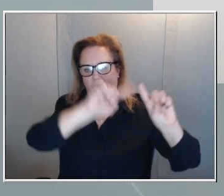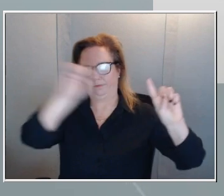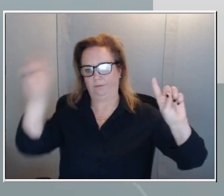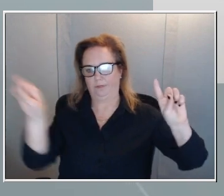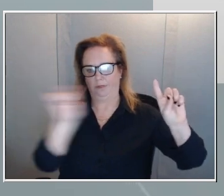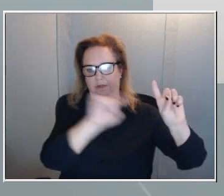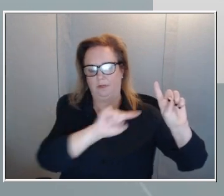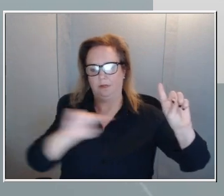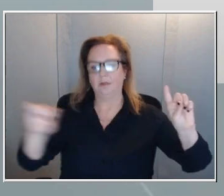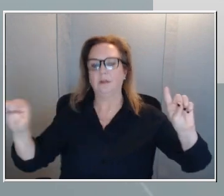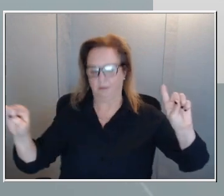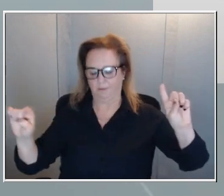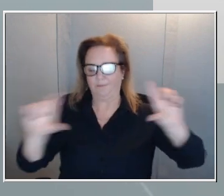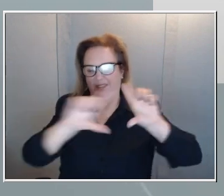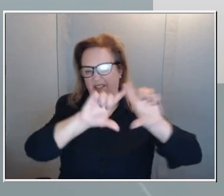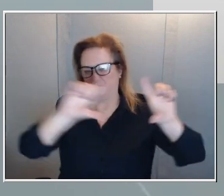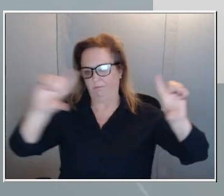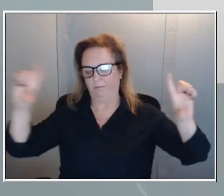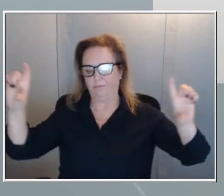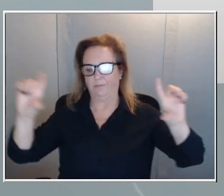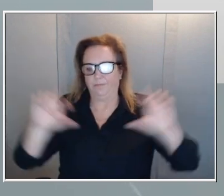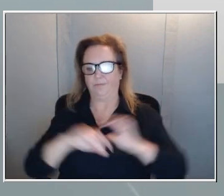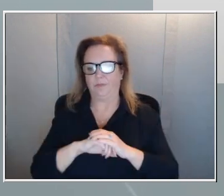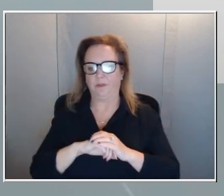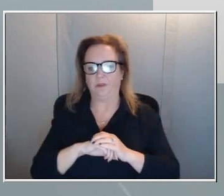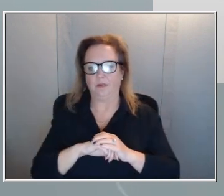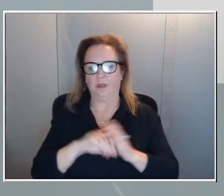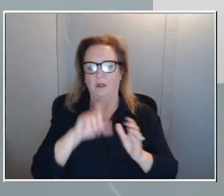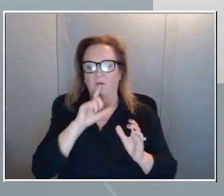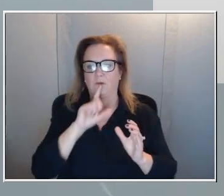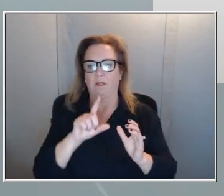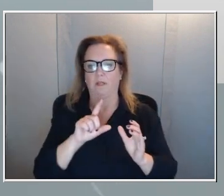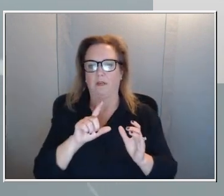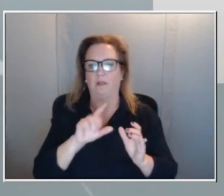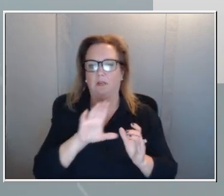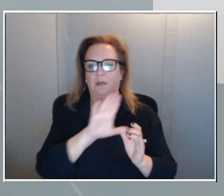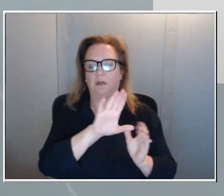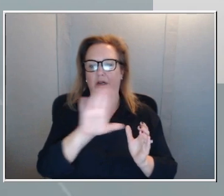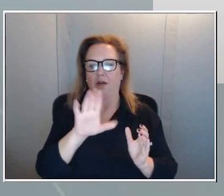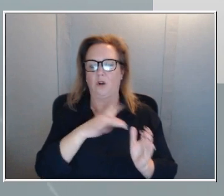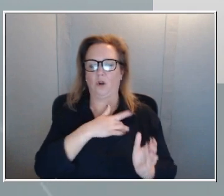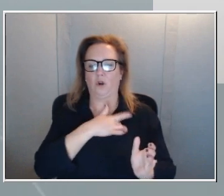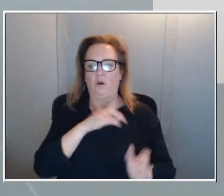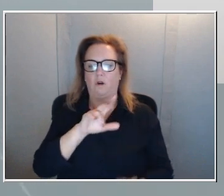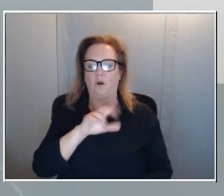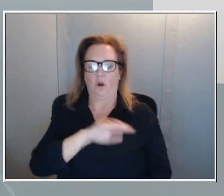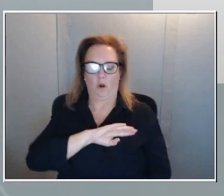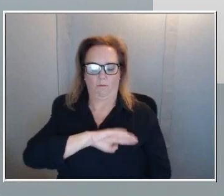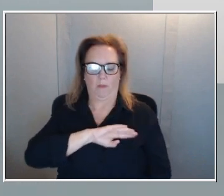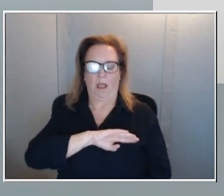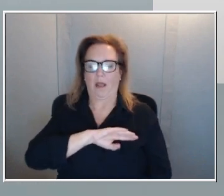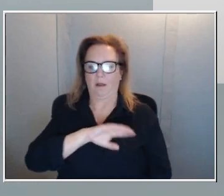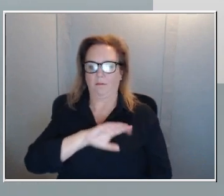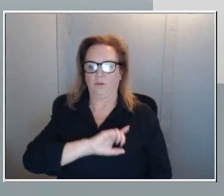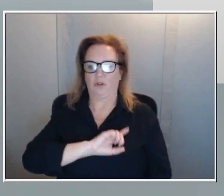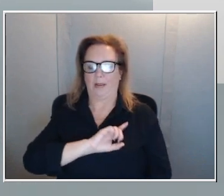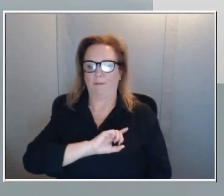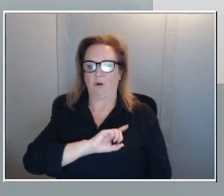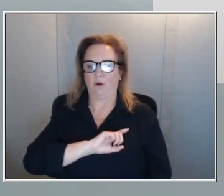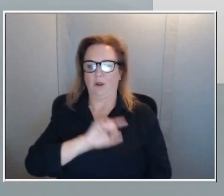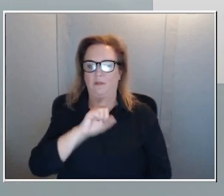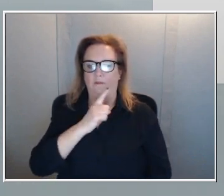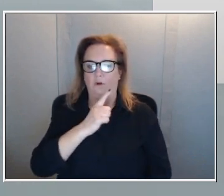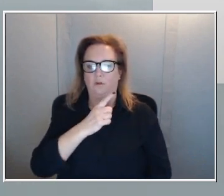in the top and then goes down to the second row, and it's really her ventricular, so her bottom chamber beating. And you can see the first two